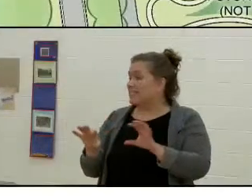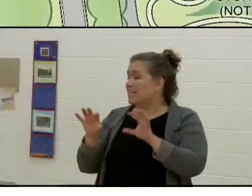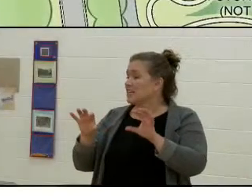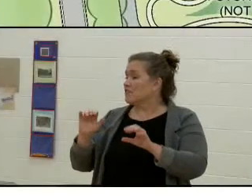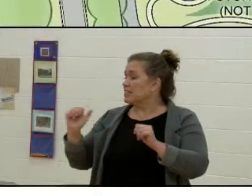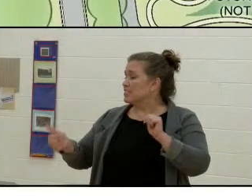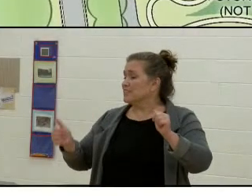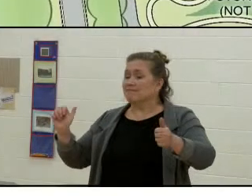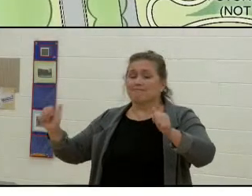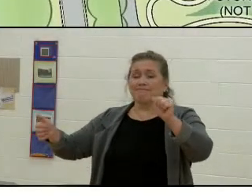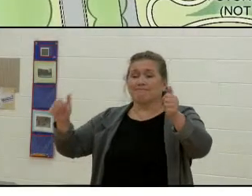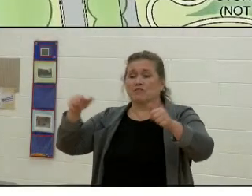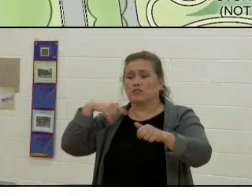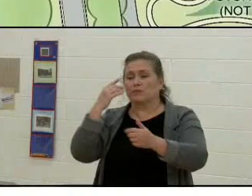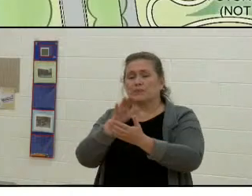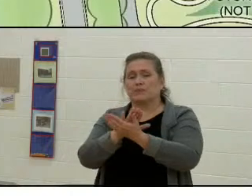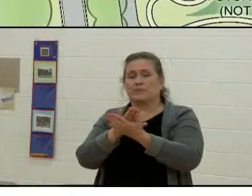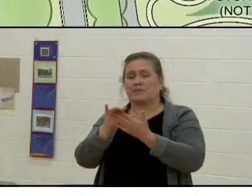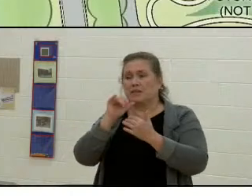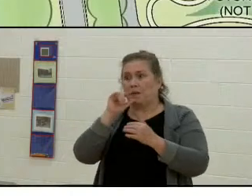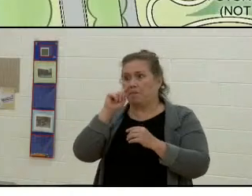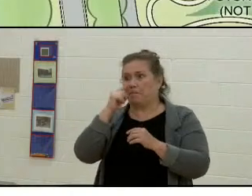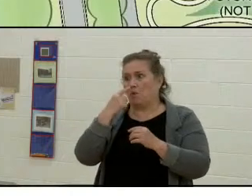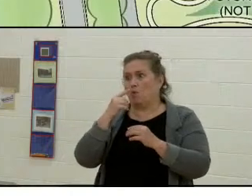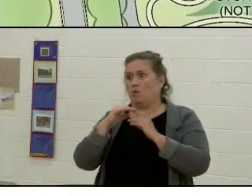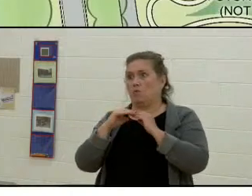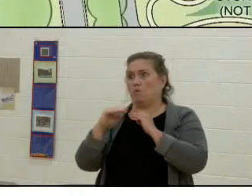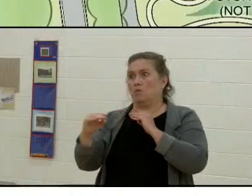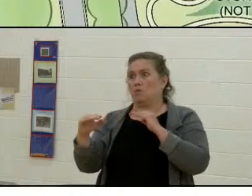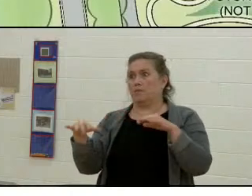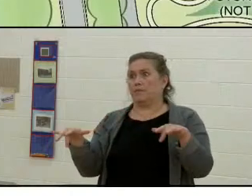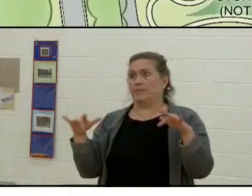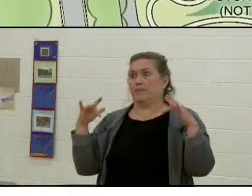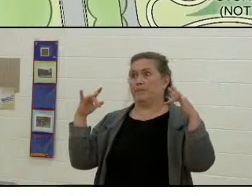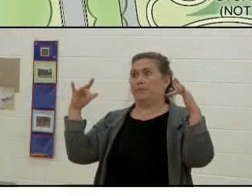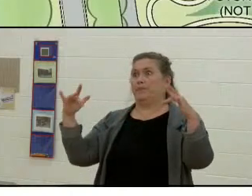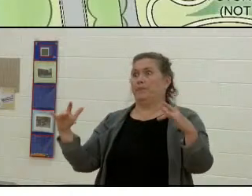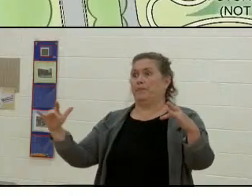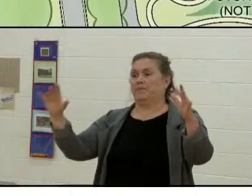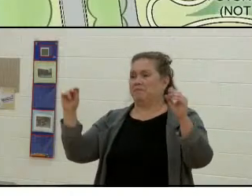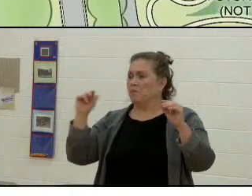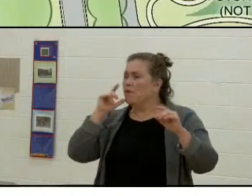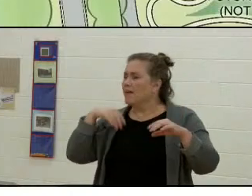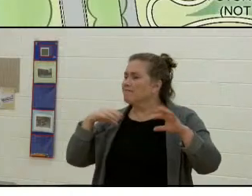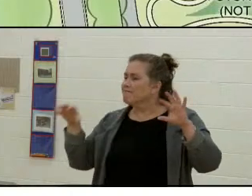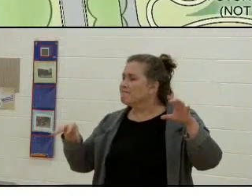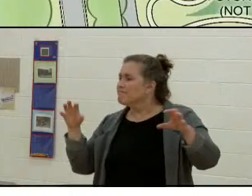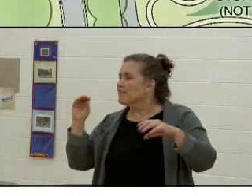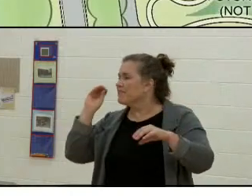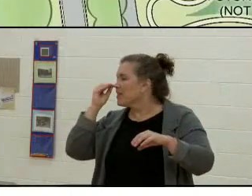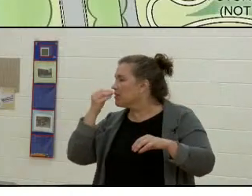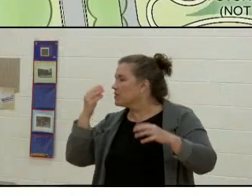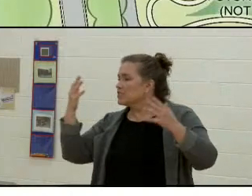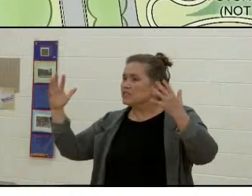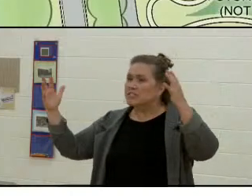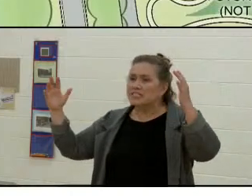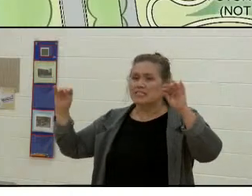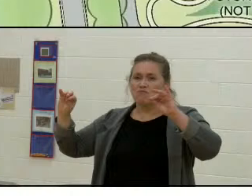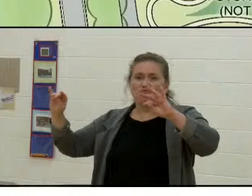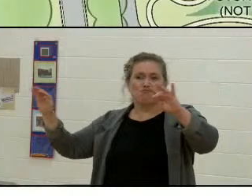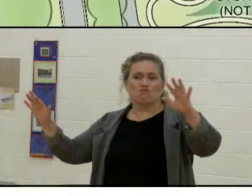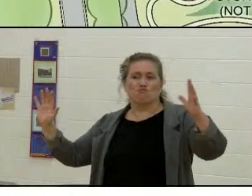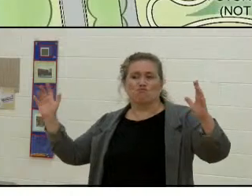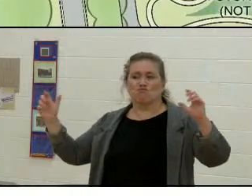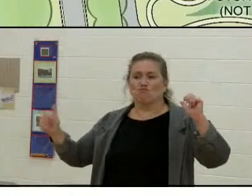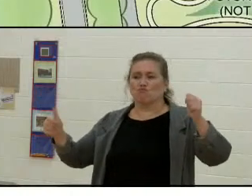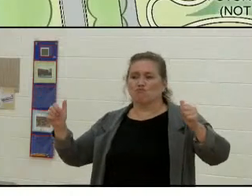path through this part of the site. So we've just got some kind of illustrative imagery here to give you a sense of